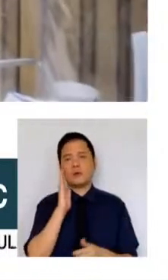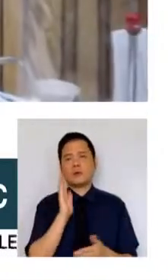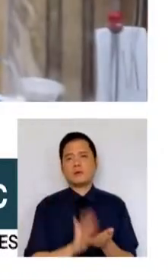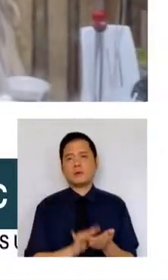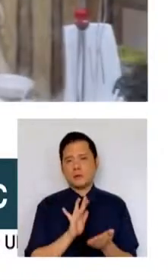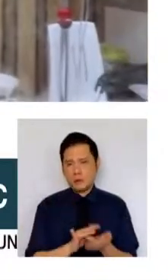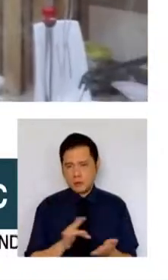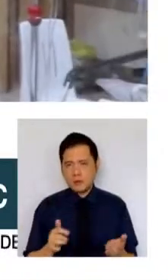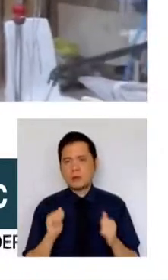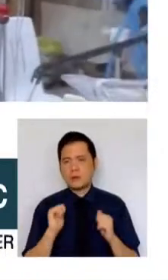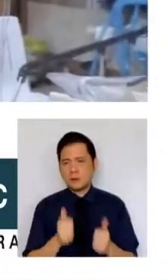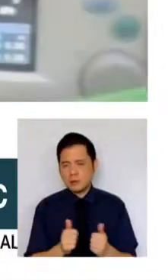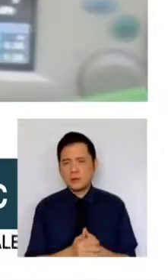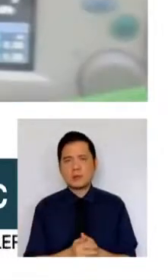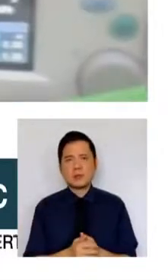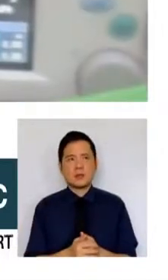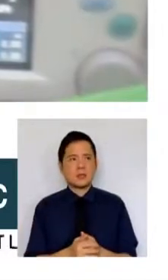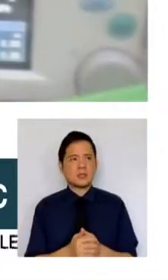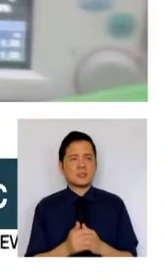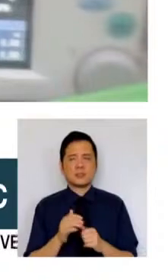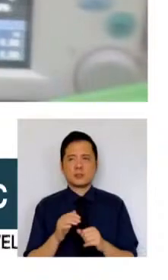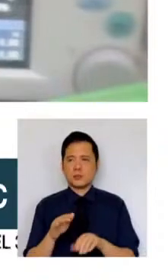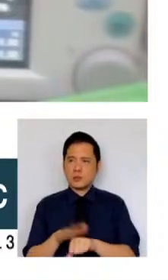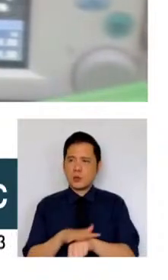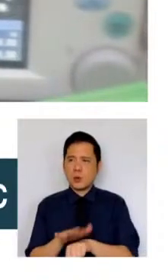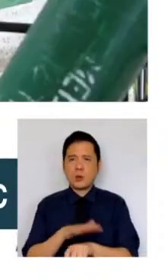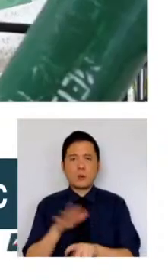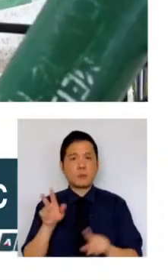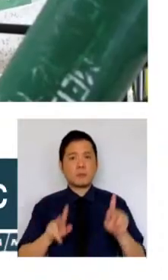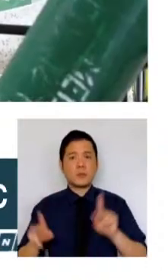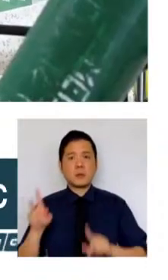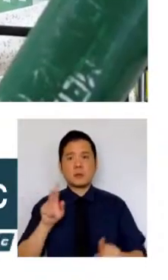or slowdowns in mobility so that we can